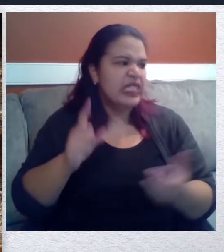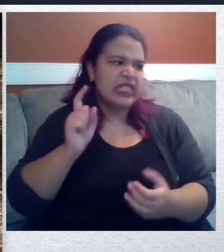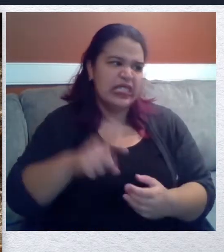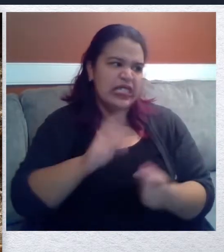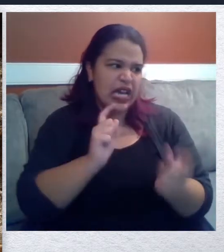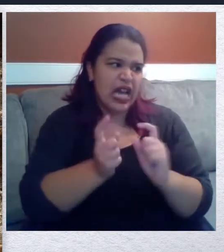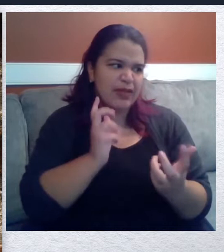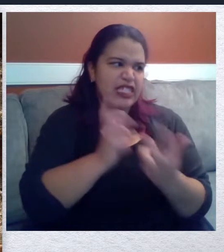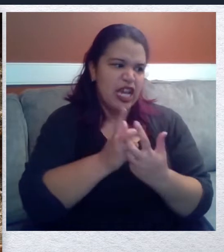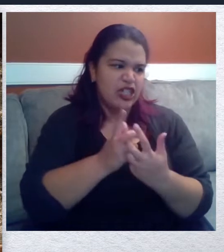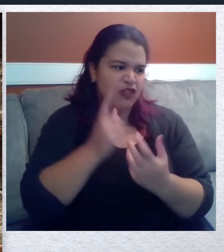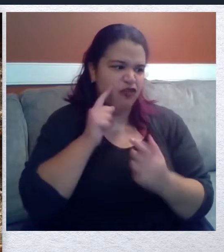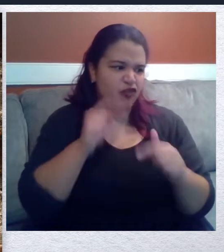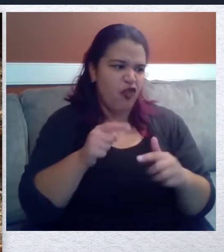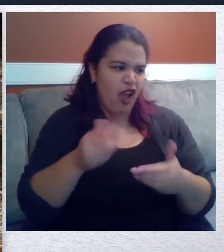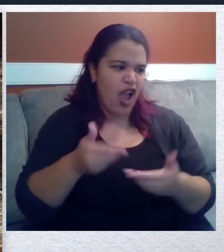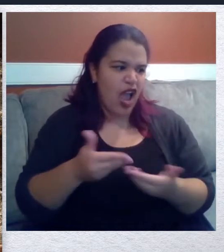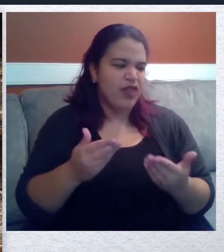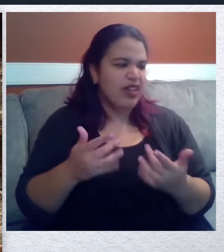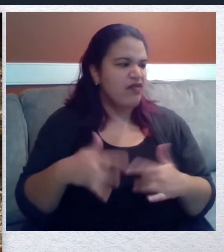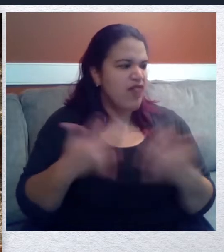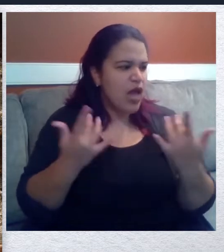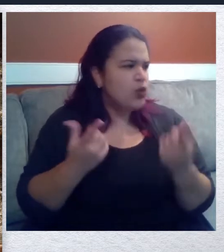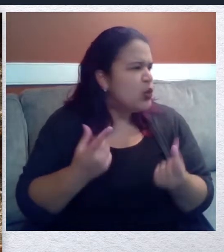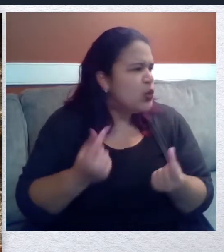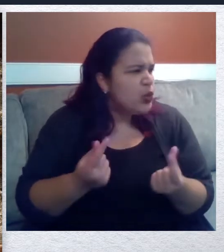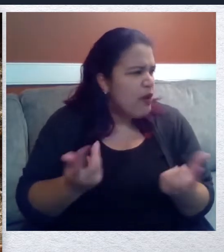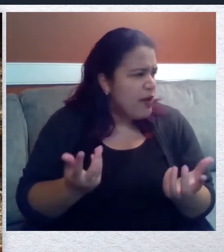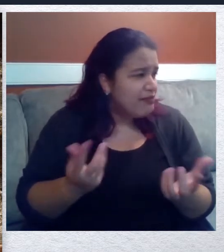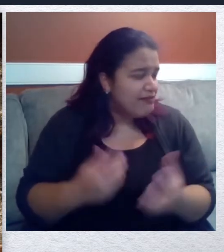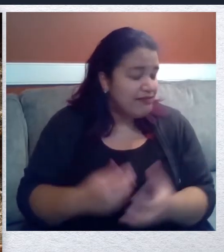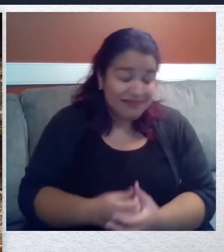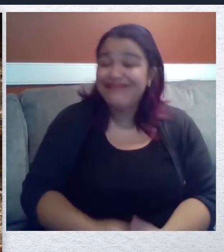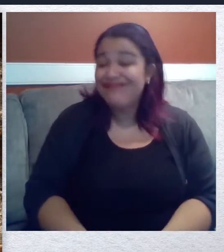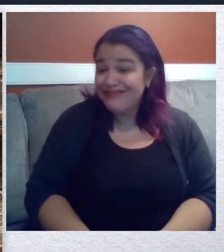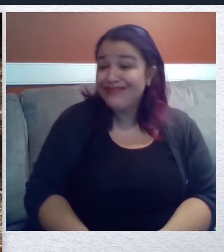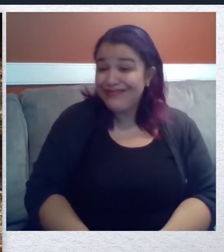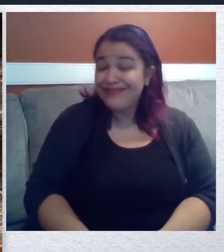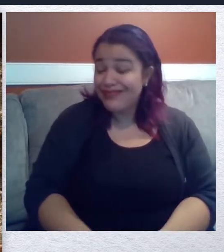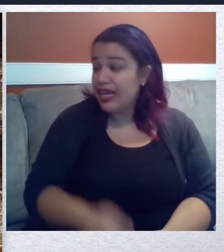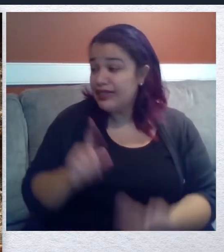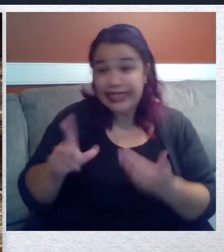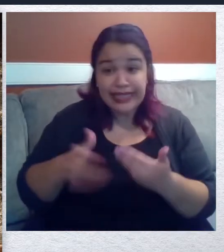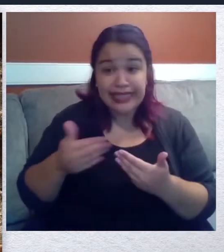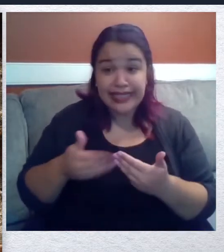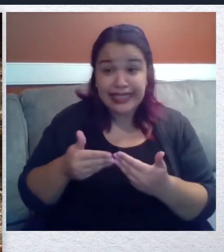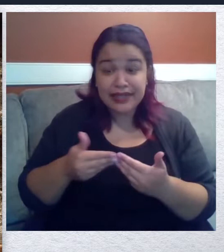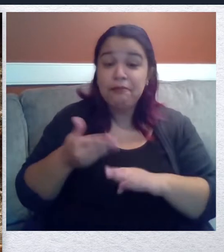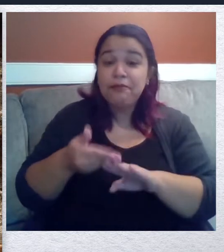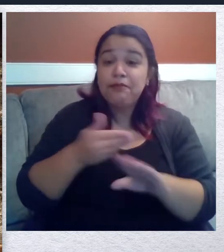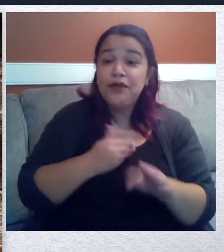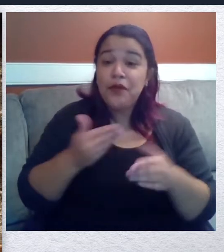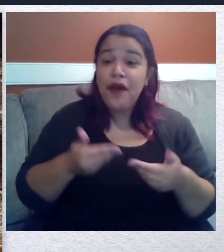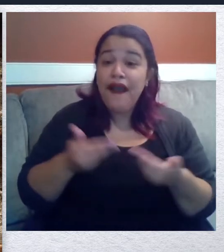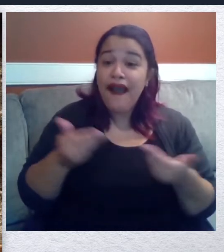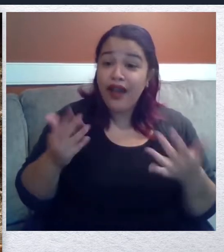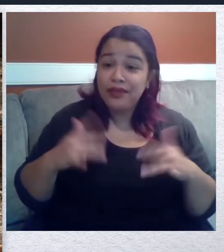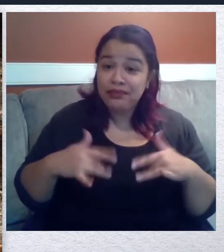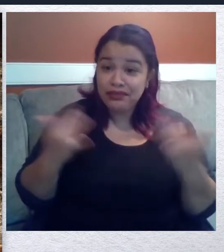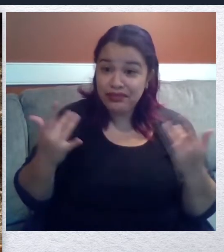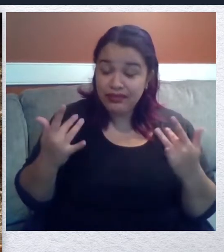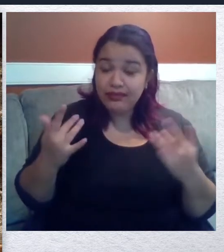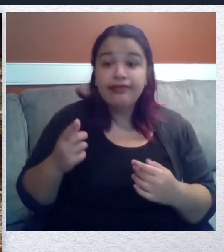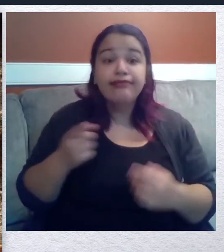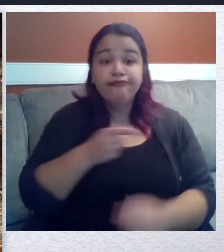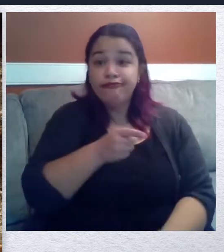Sure, Dennis. This one is pretty easy. Before the hiring event, the candidate will be meeting with their counselor